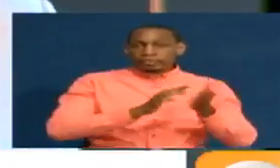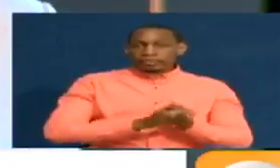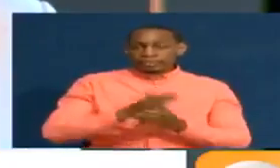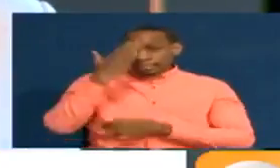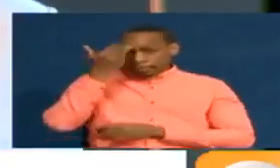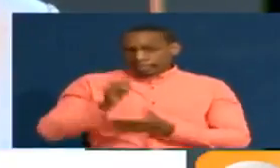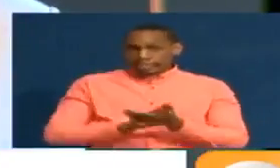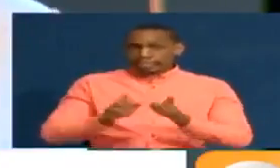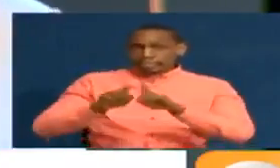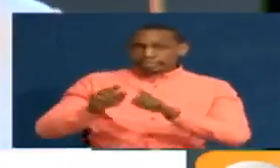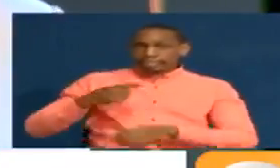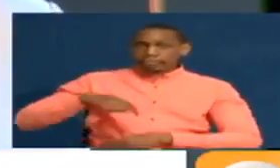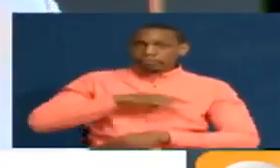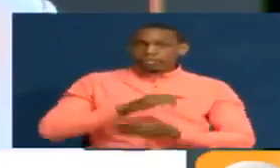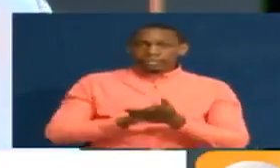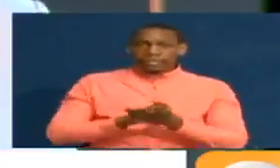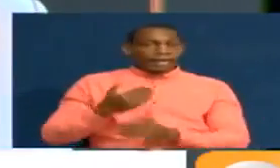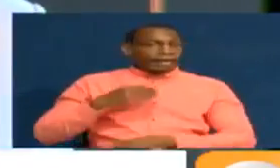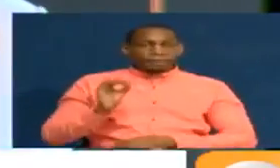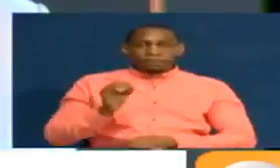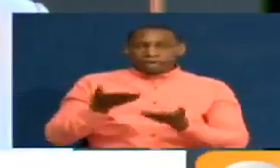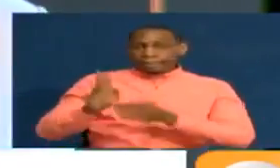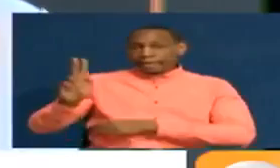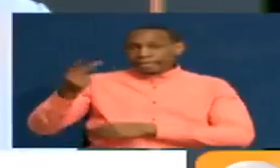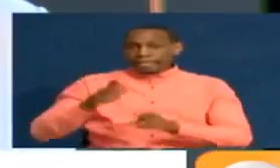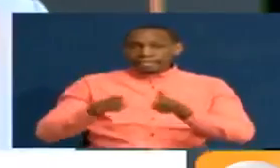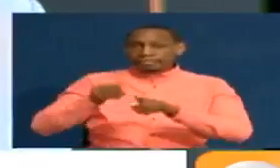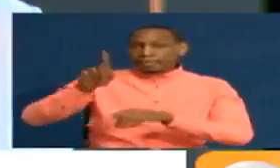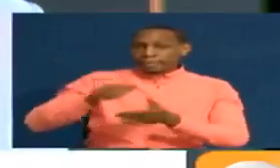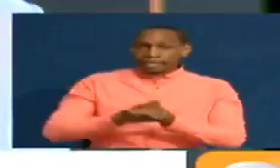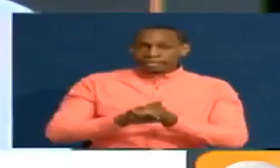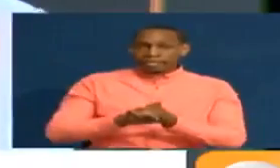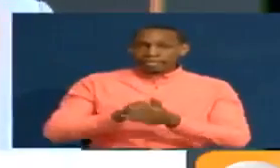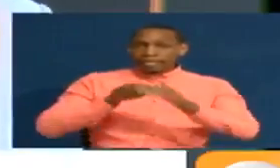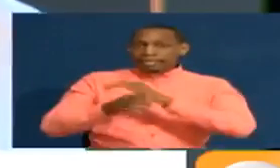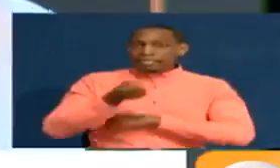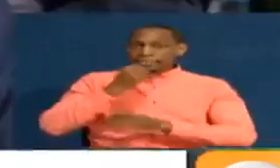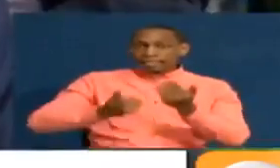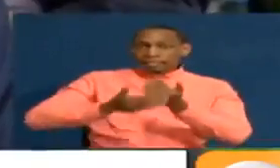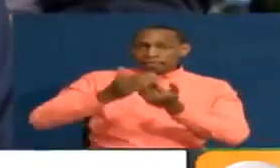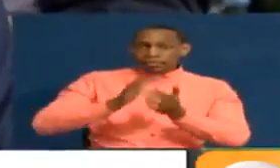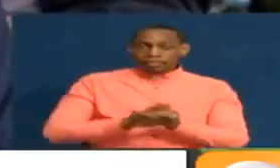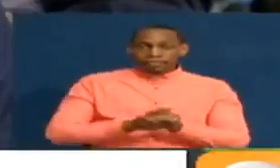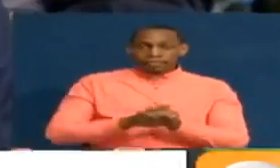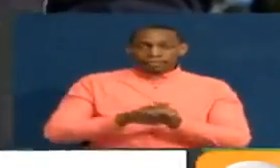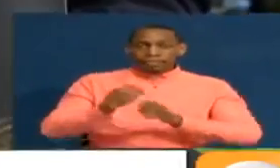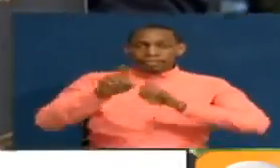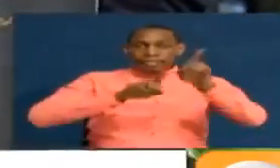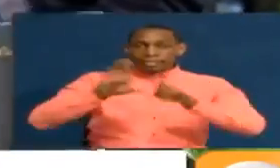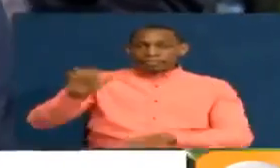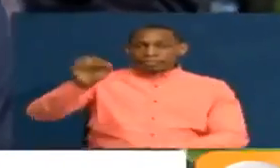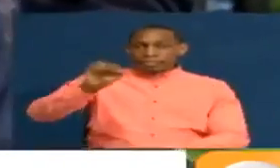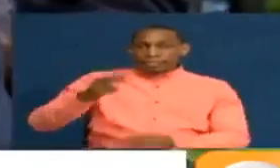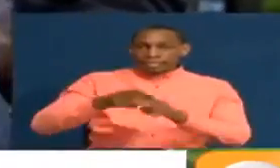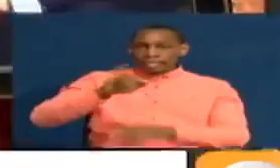technology, because that is what we lack in this country, and we have to get the medical care up. Transport Cabinet